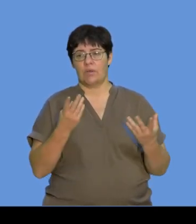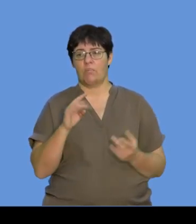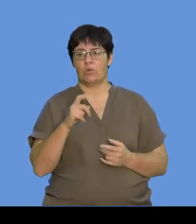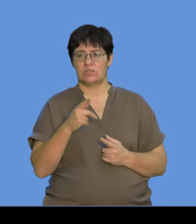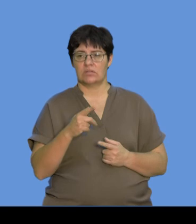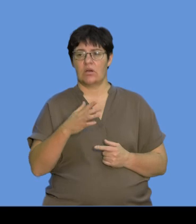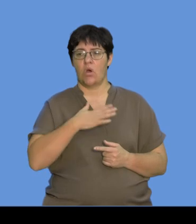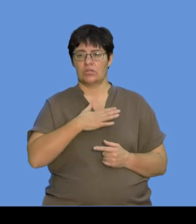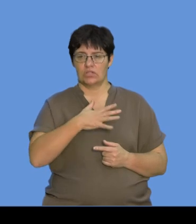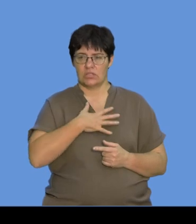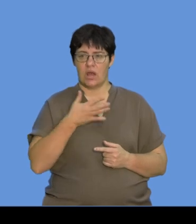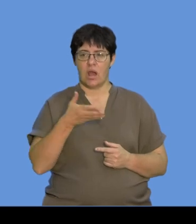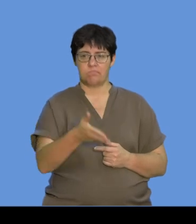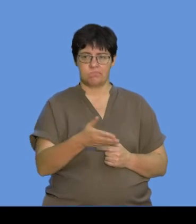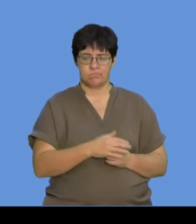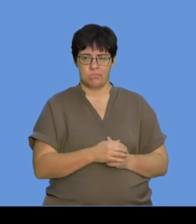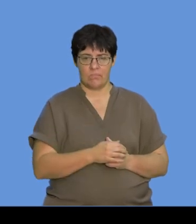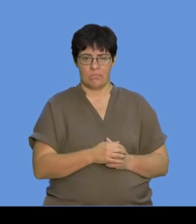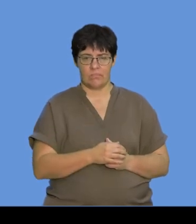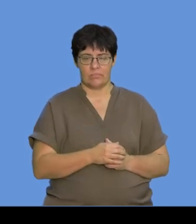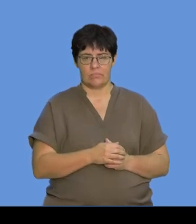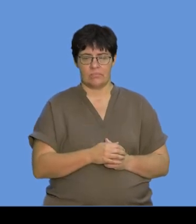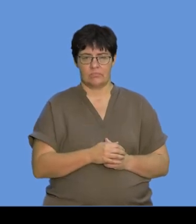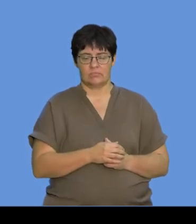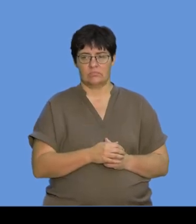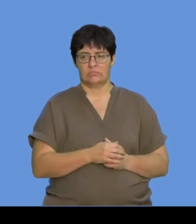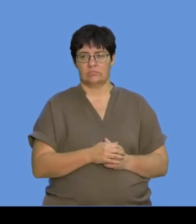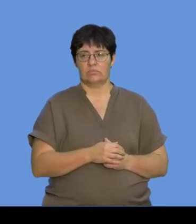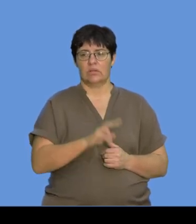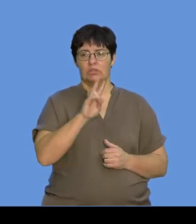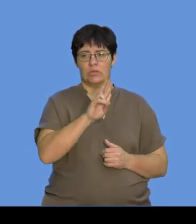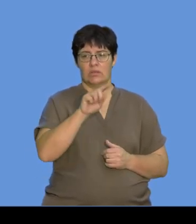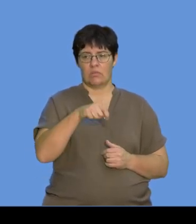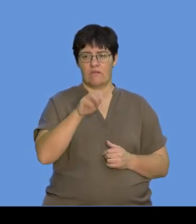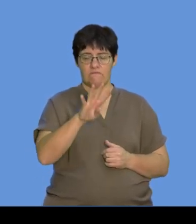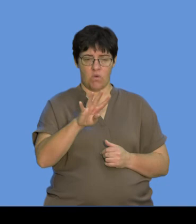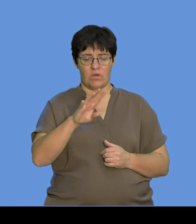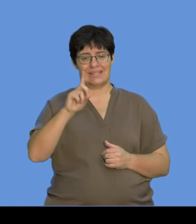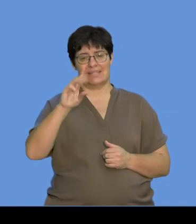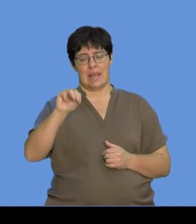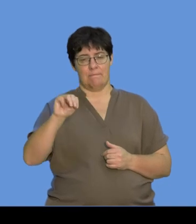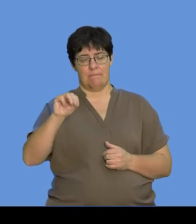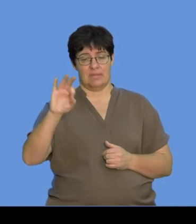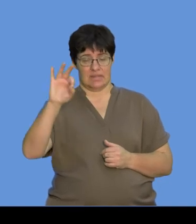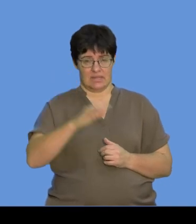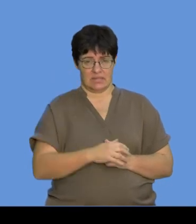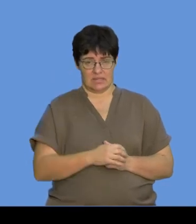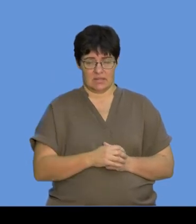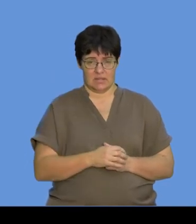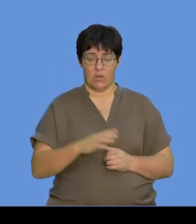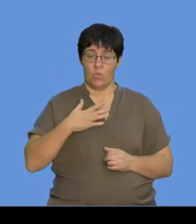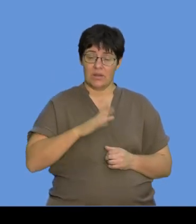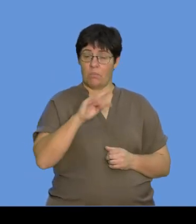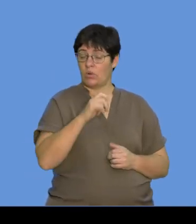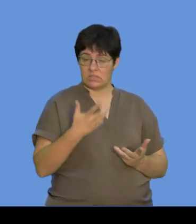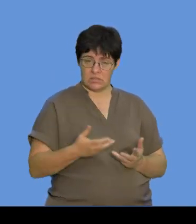are present in that 22,4 cubic decimeter, okay? We want the number of moles, we're